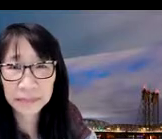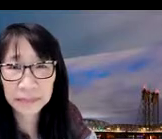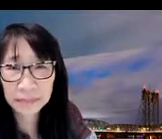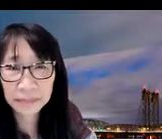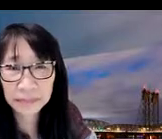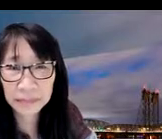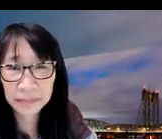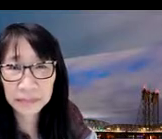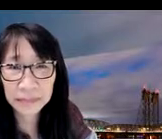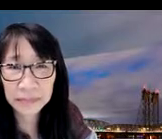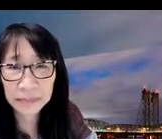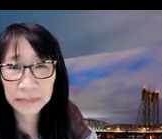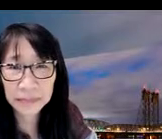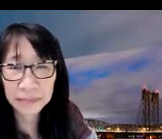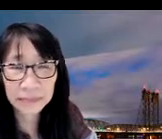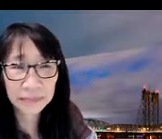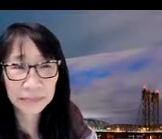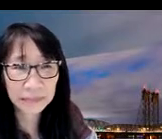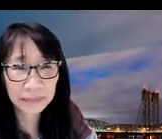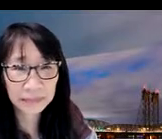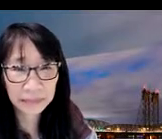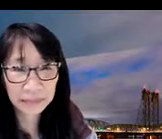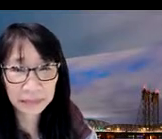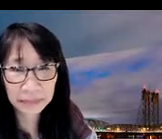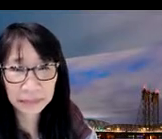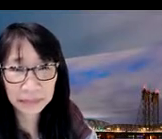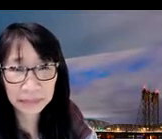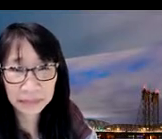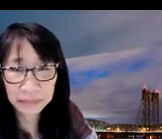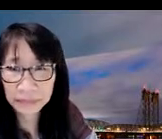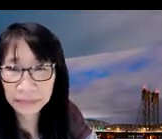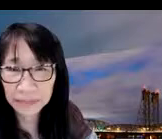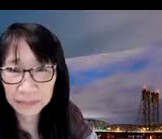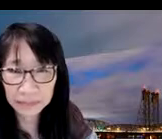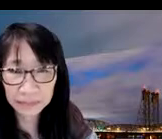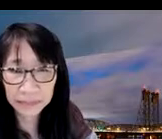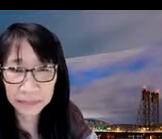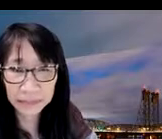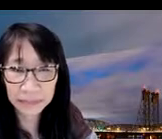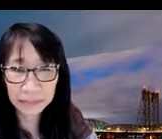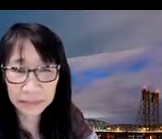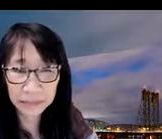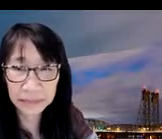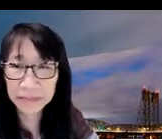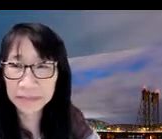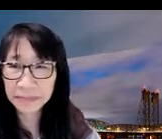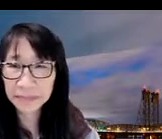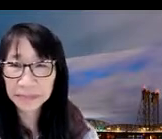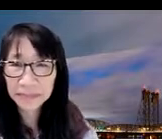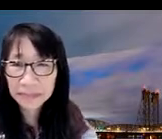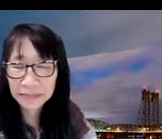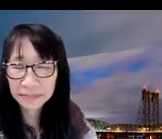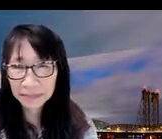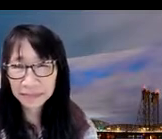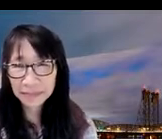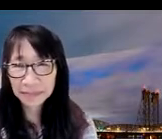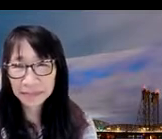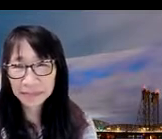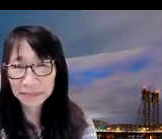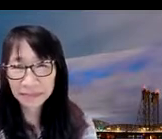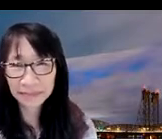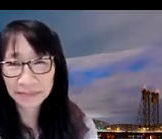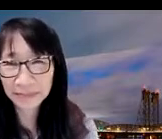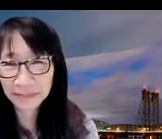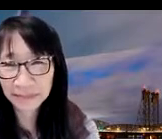keenly interested in having a good transportation, a good link across the Columbia